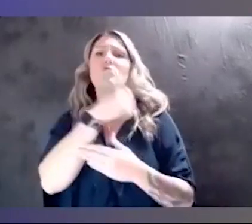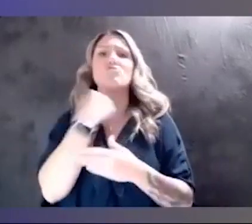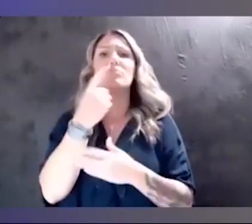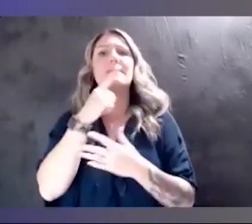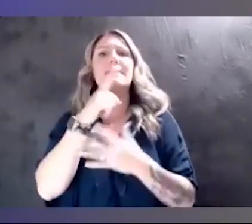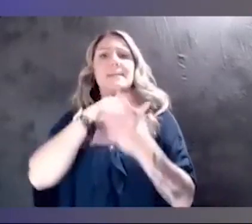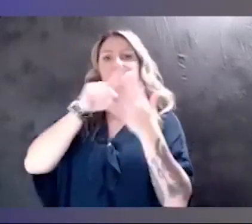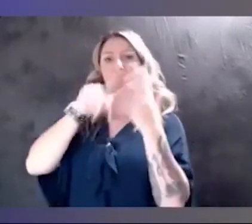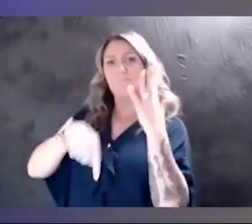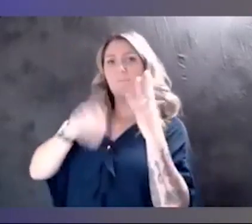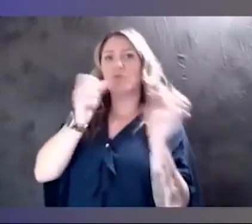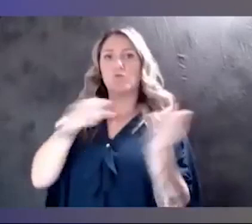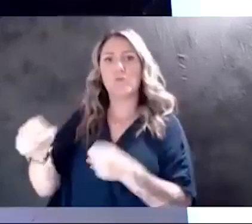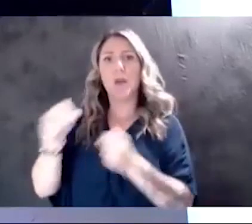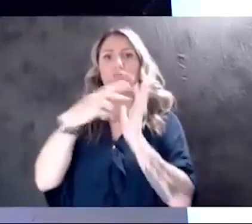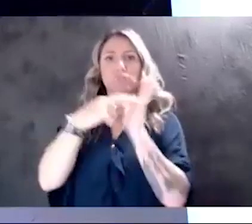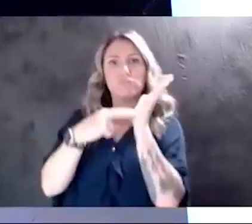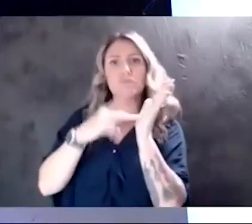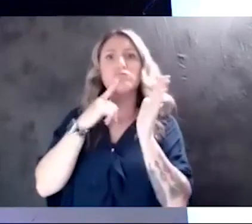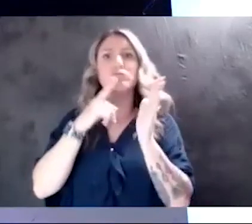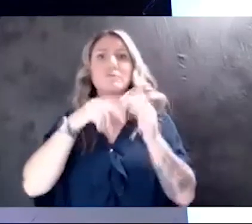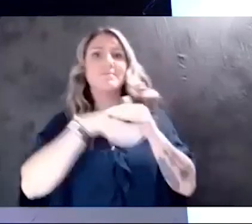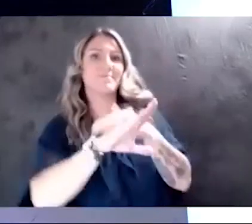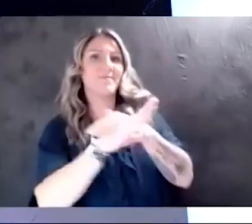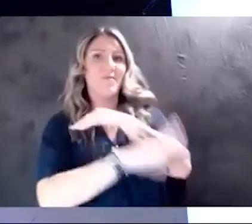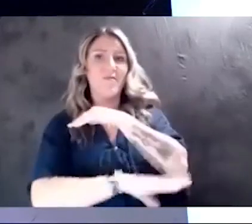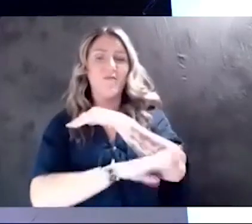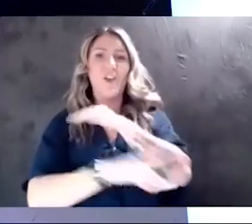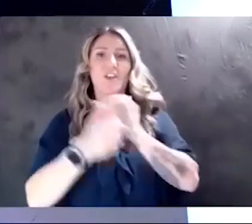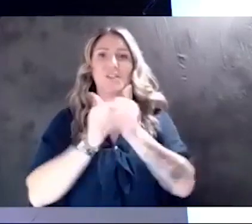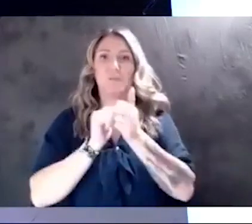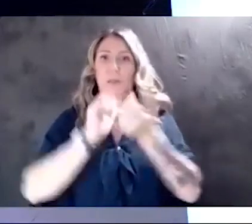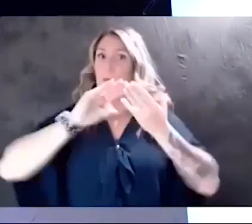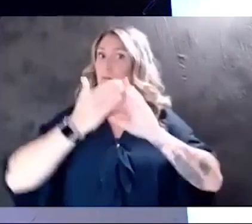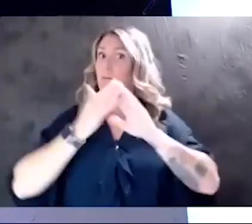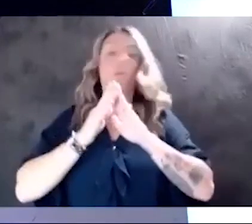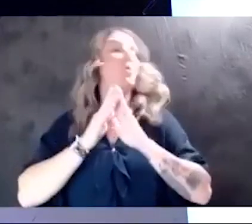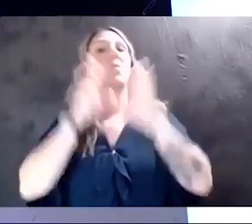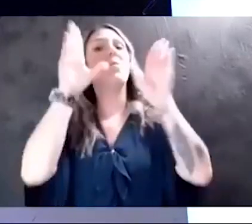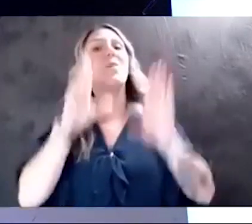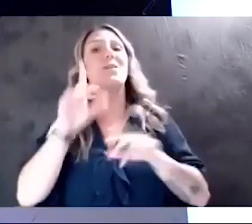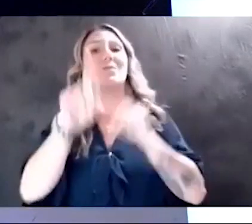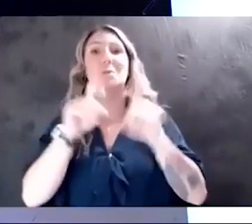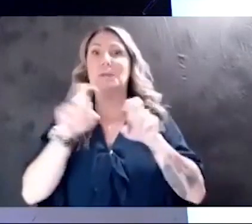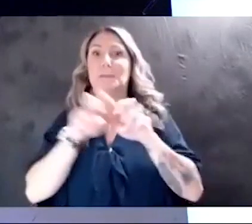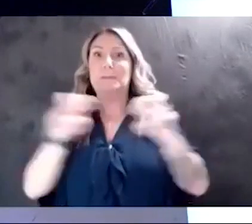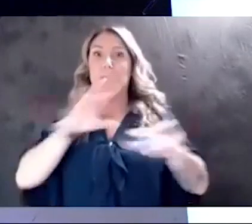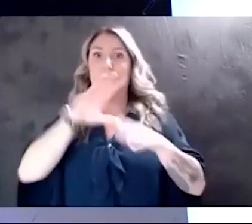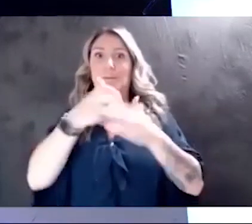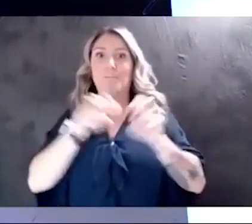back into fall sports. I know our community has a lot of great questions for our entire panel, so I just want to rip through a few